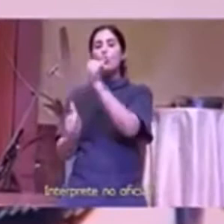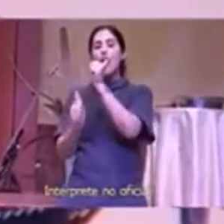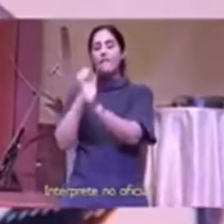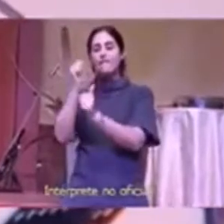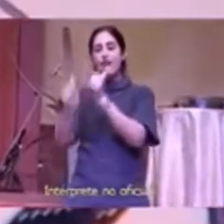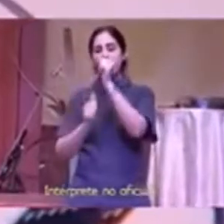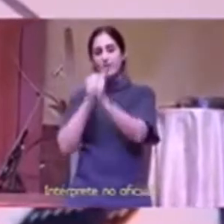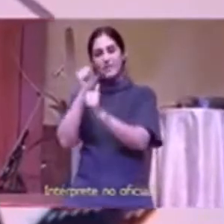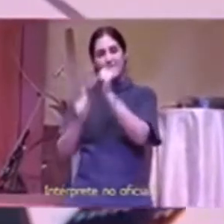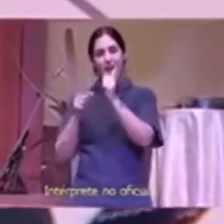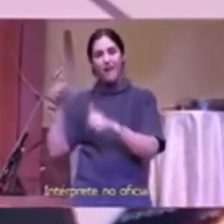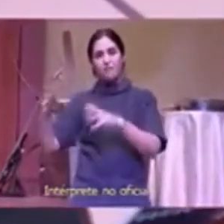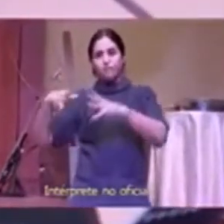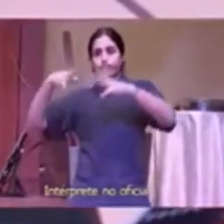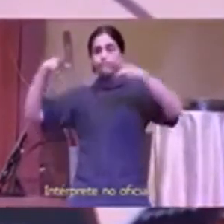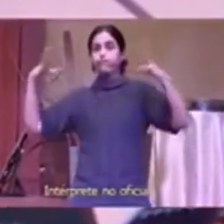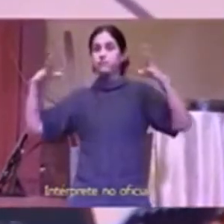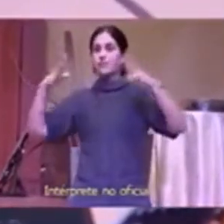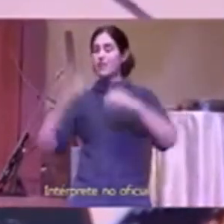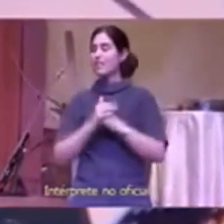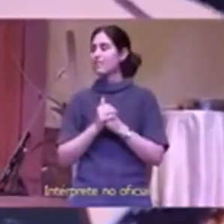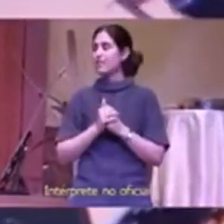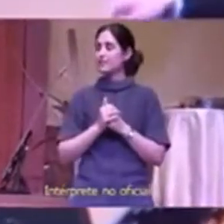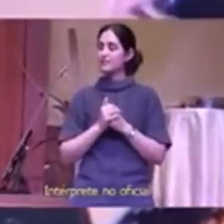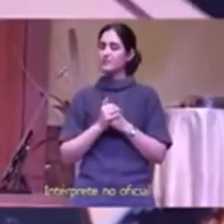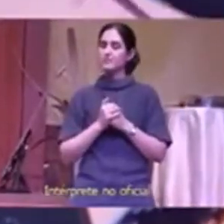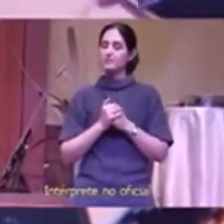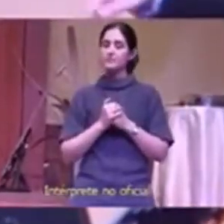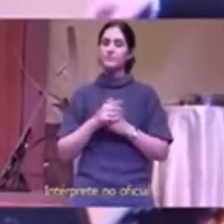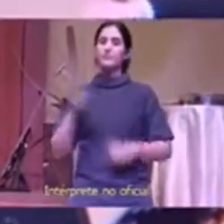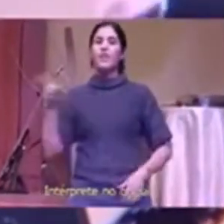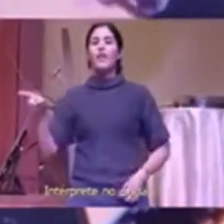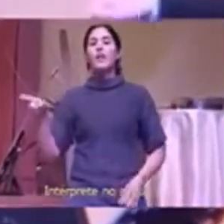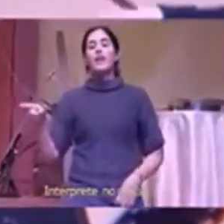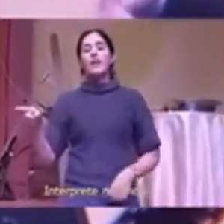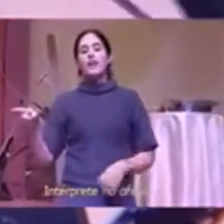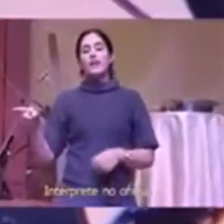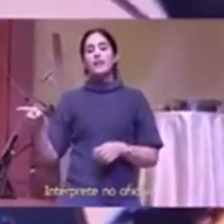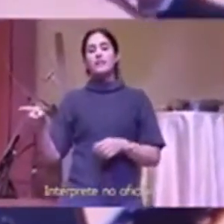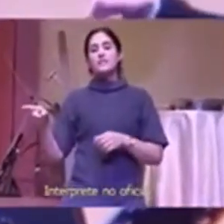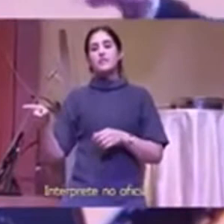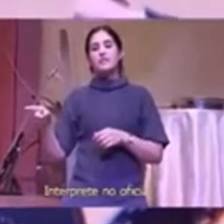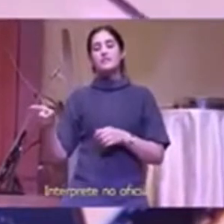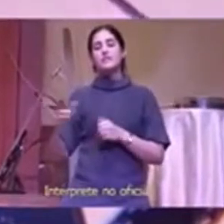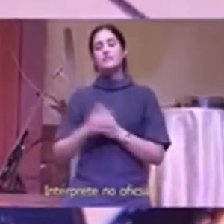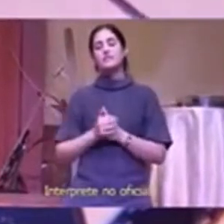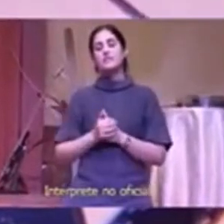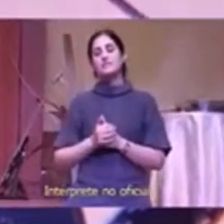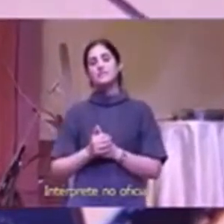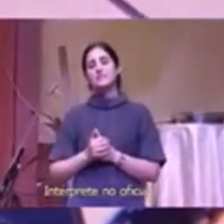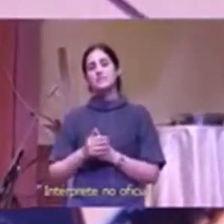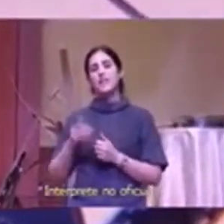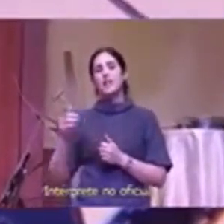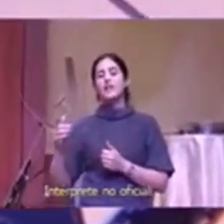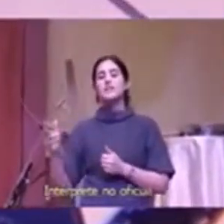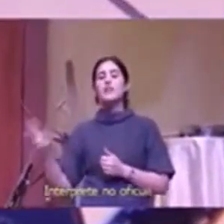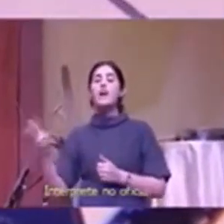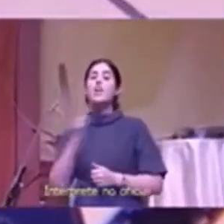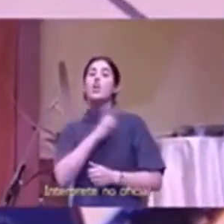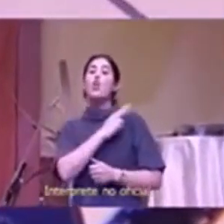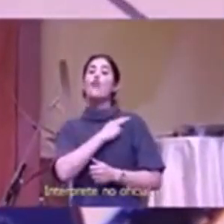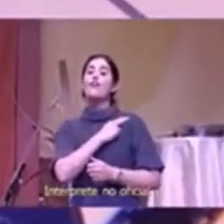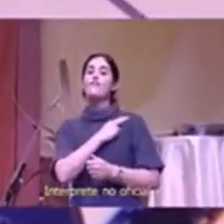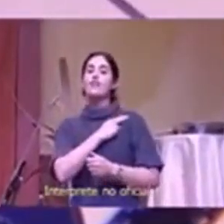run by the political leaders of my country. Que está dirigido por los líderes políticos de mi país. The rich